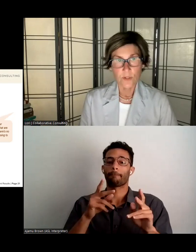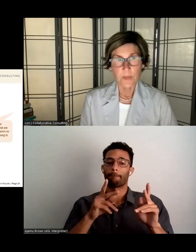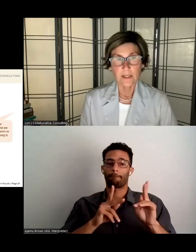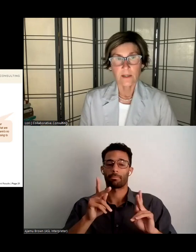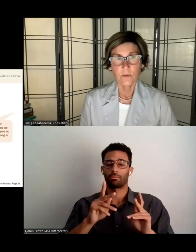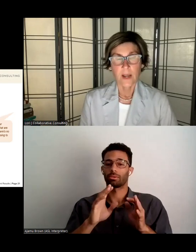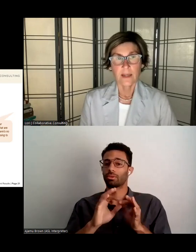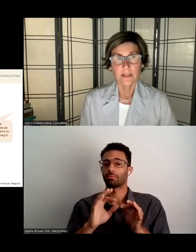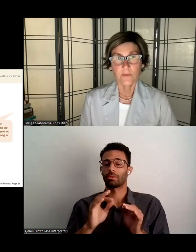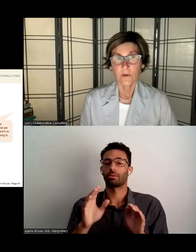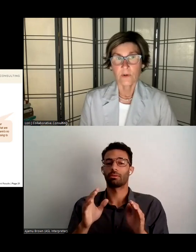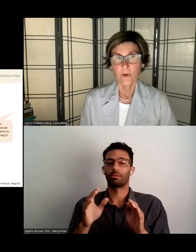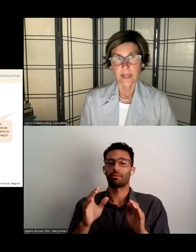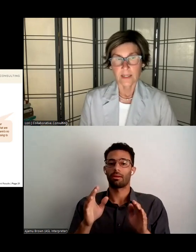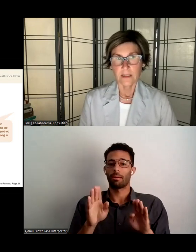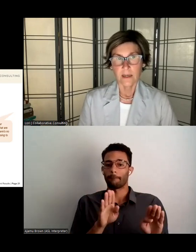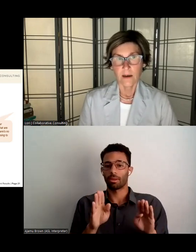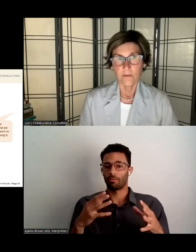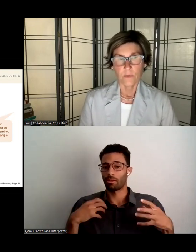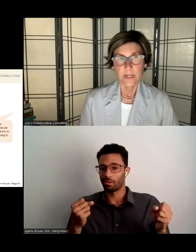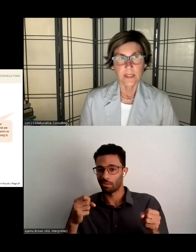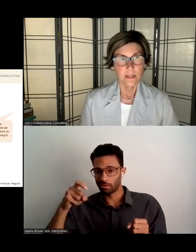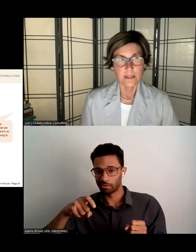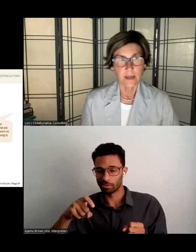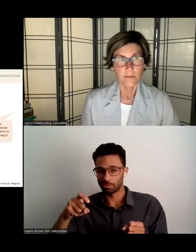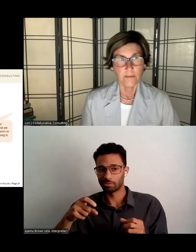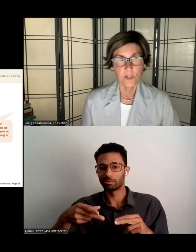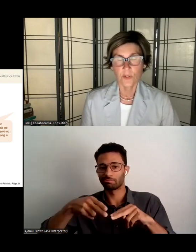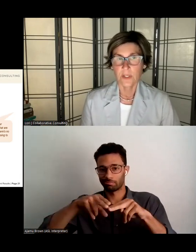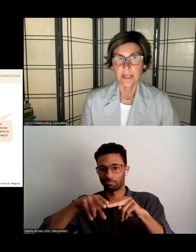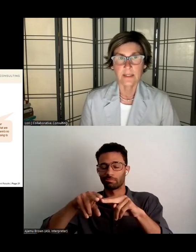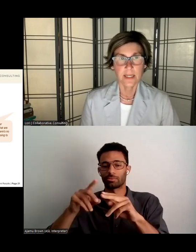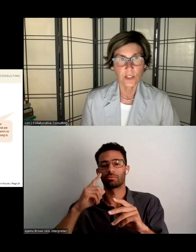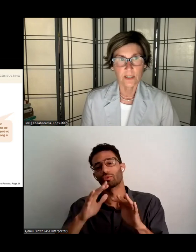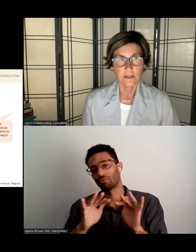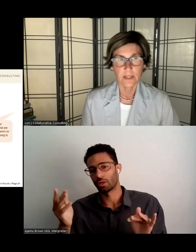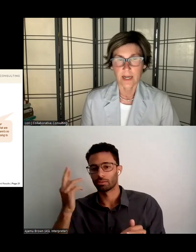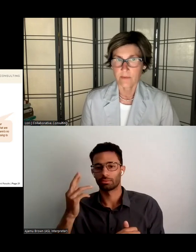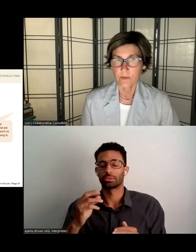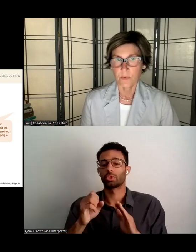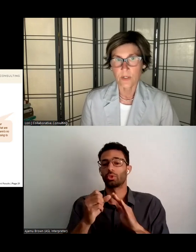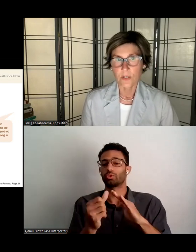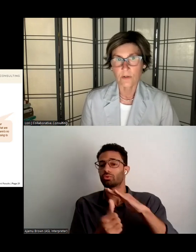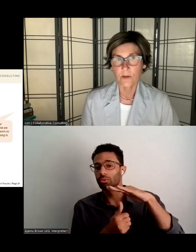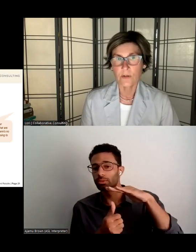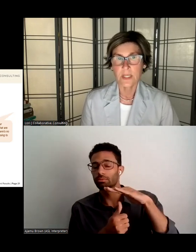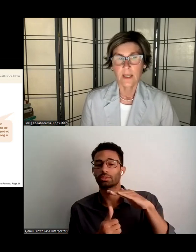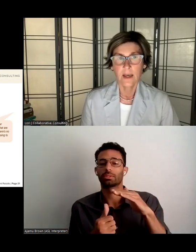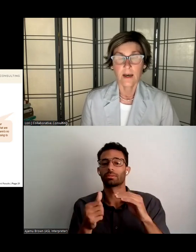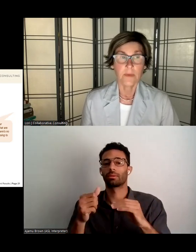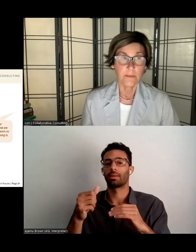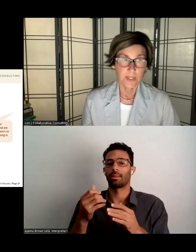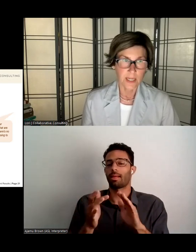and those being on the rise for a variety of reasons, social isolation, lack of support